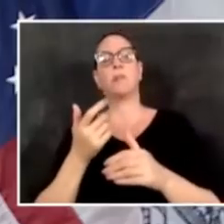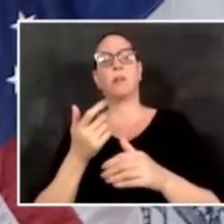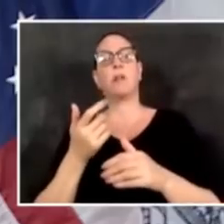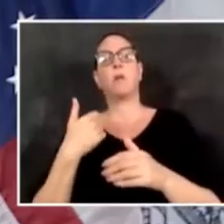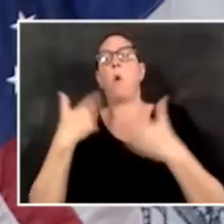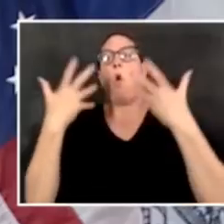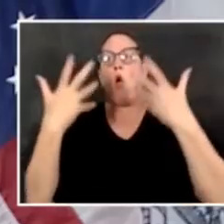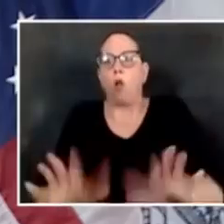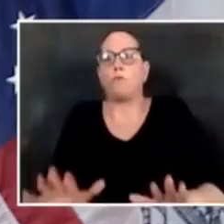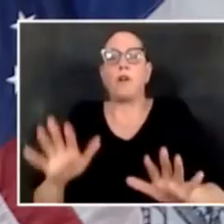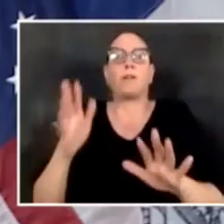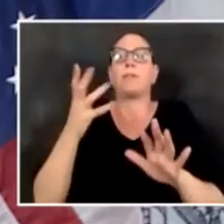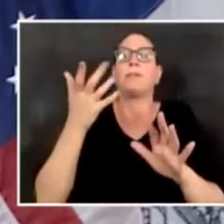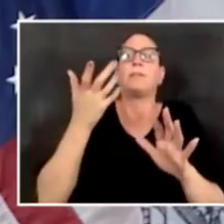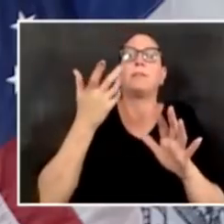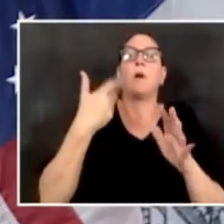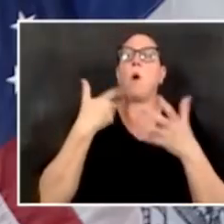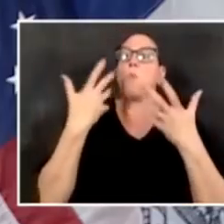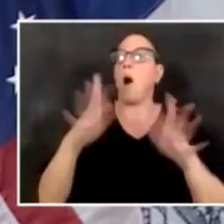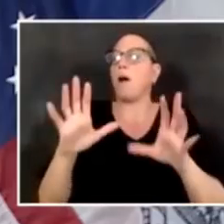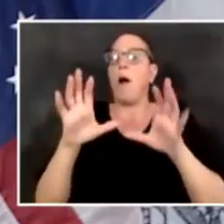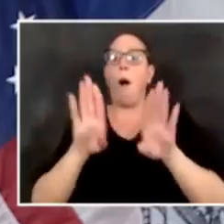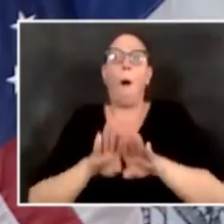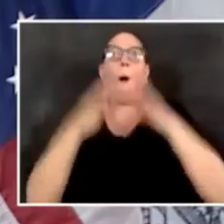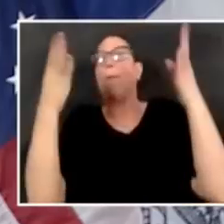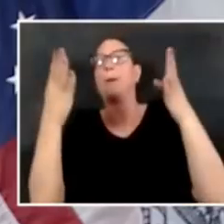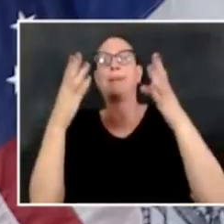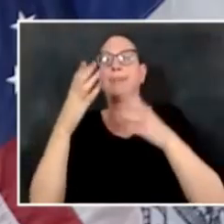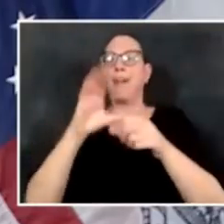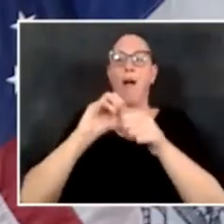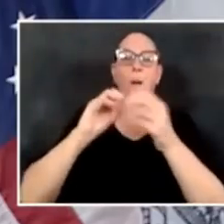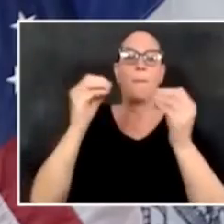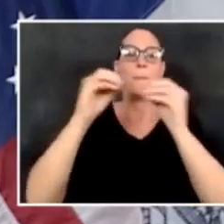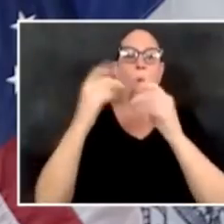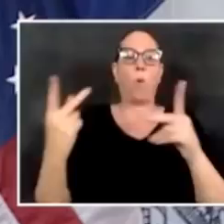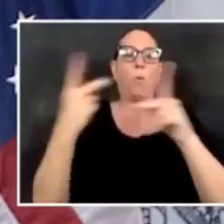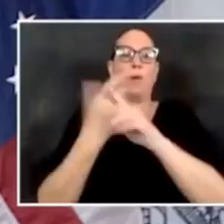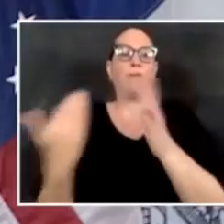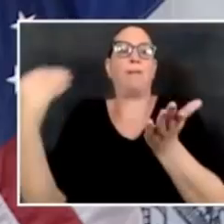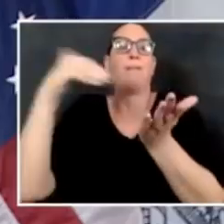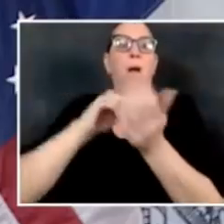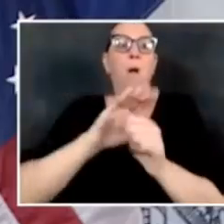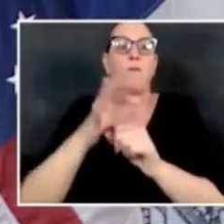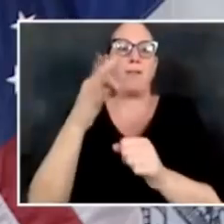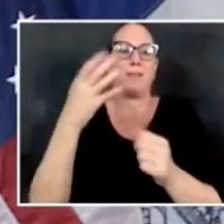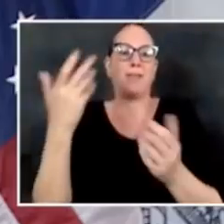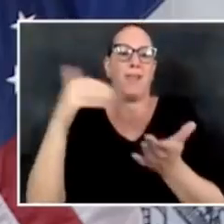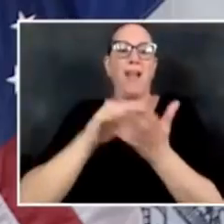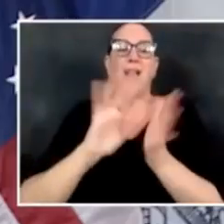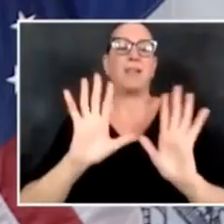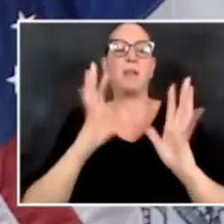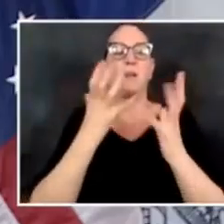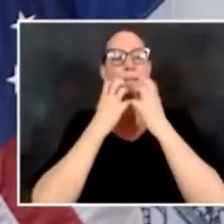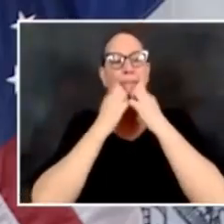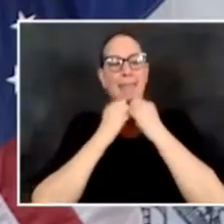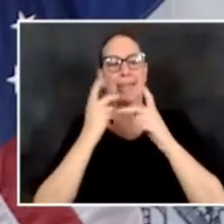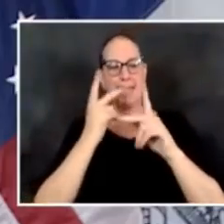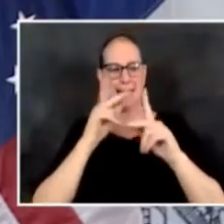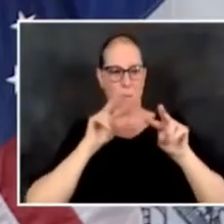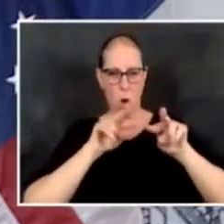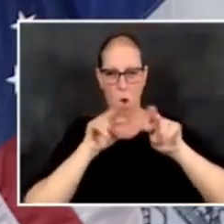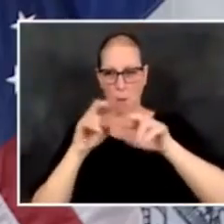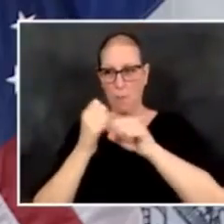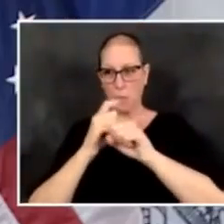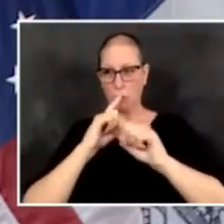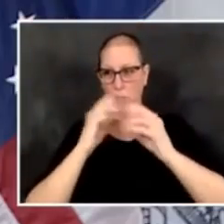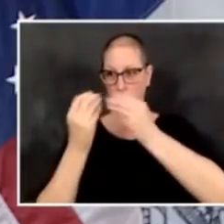the clearer picture we get. And if we test more and more people and the numbers keep going down, that is absolutely meaningful information. And